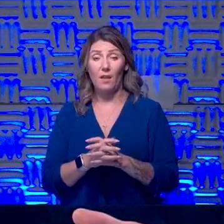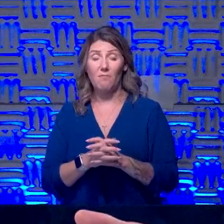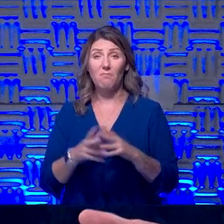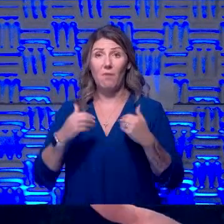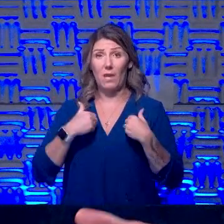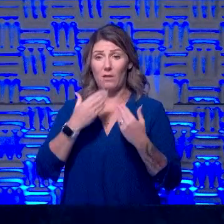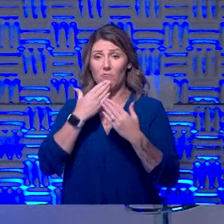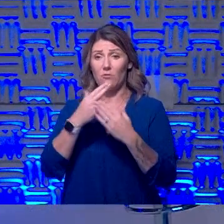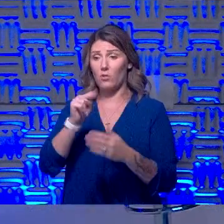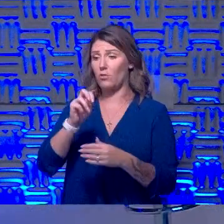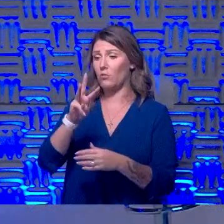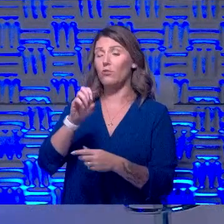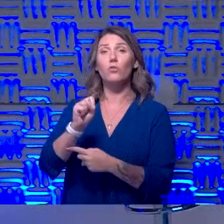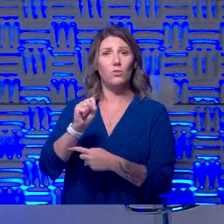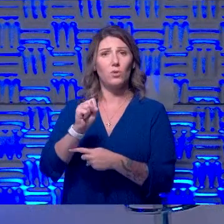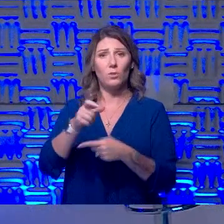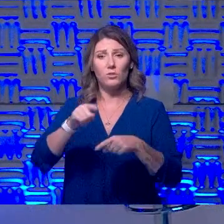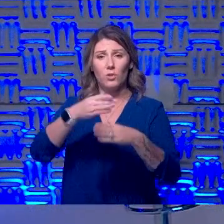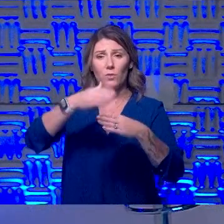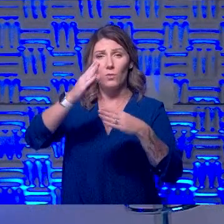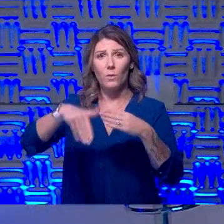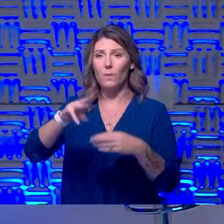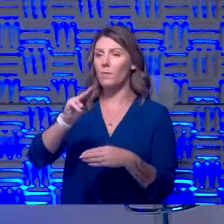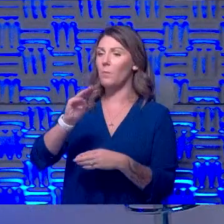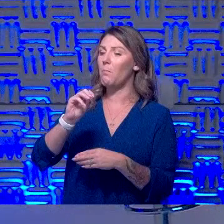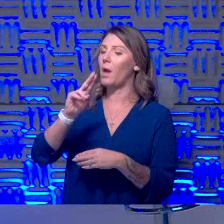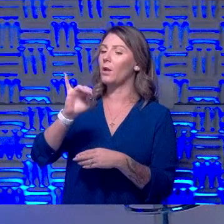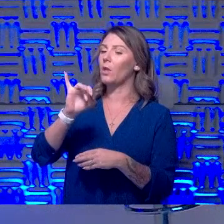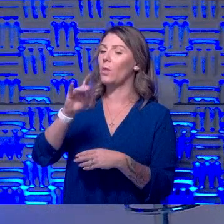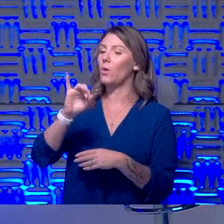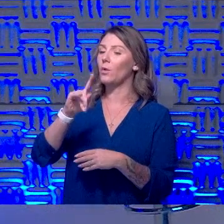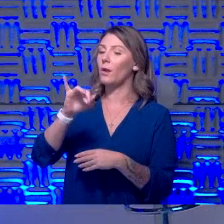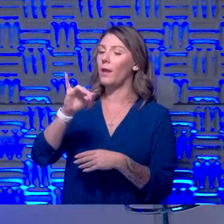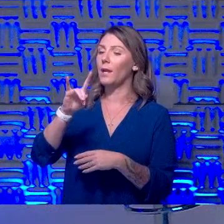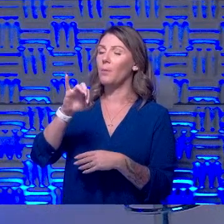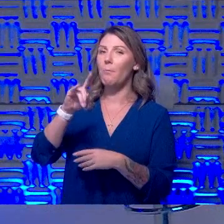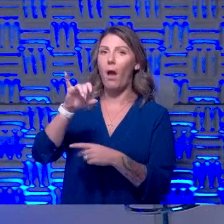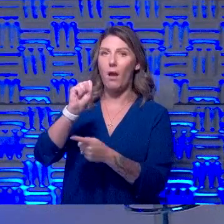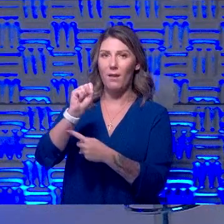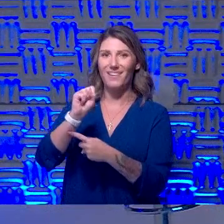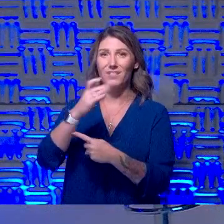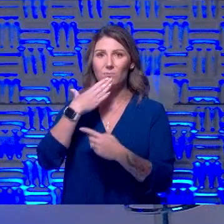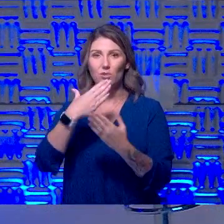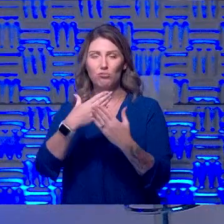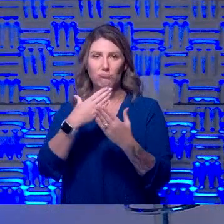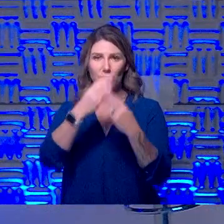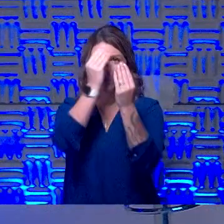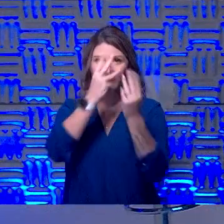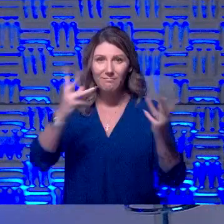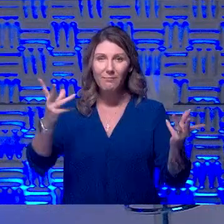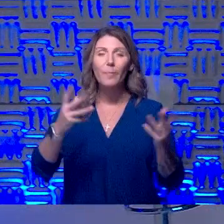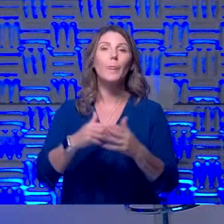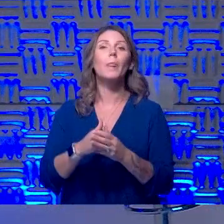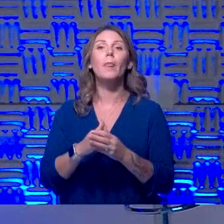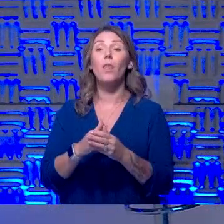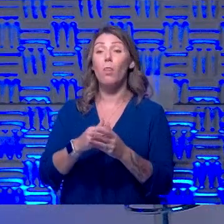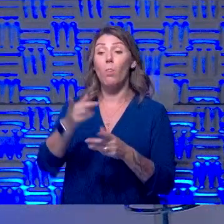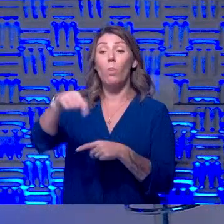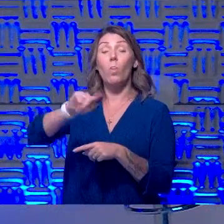weekend regarding monoclonal antibodies, Dana. Some more data coming out that, and toward the end of last week and over the weekend, that monoclonal